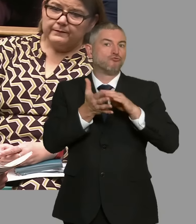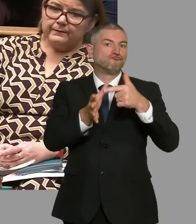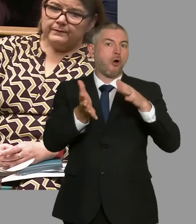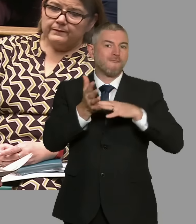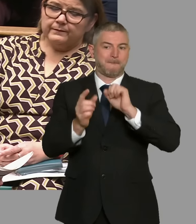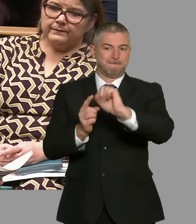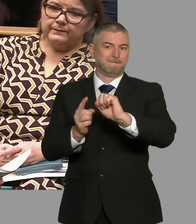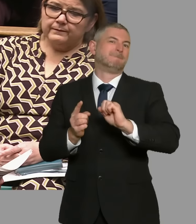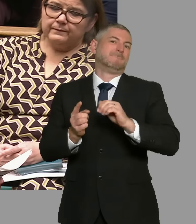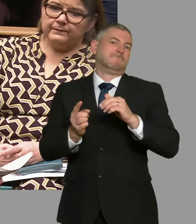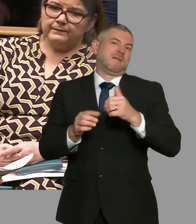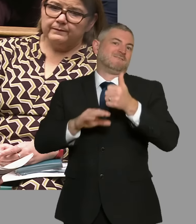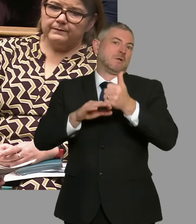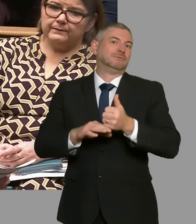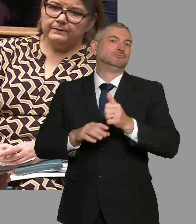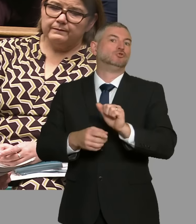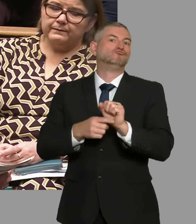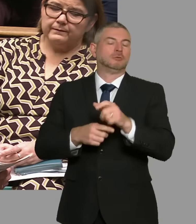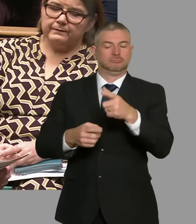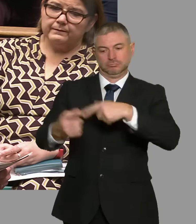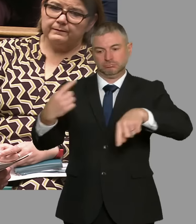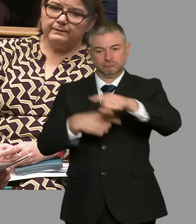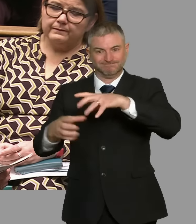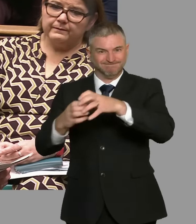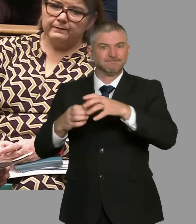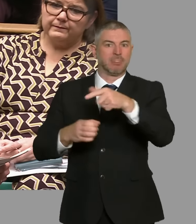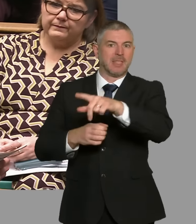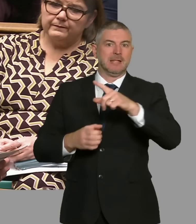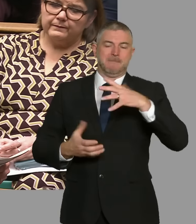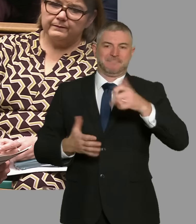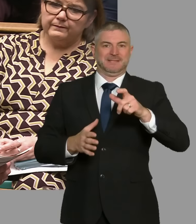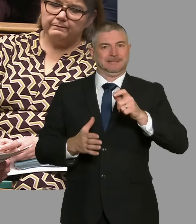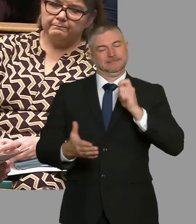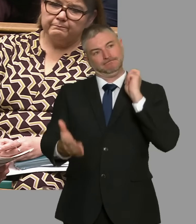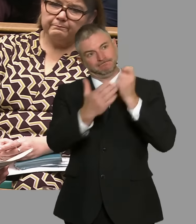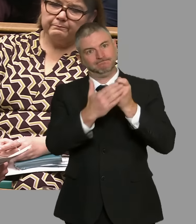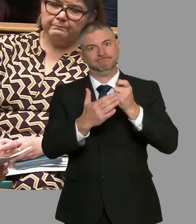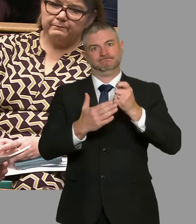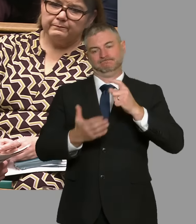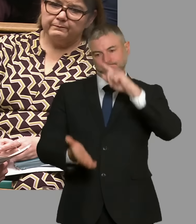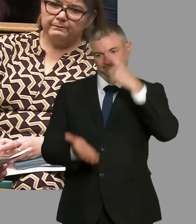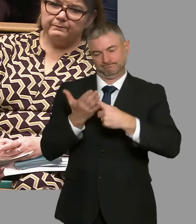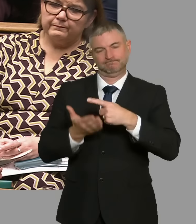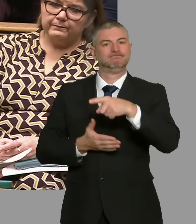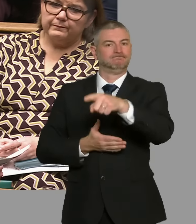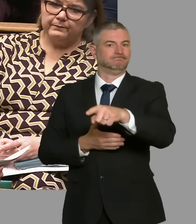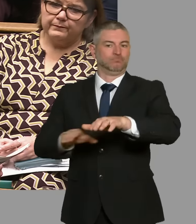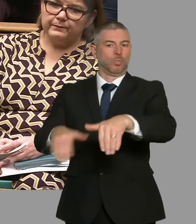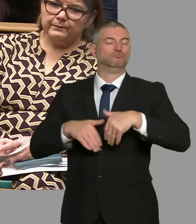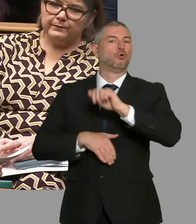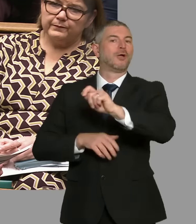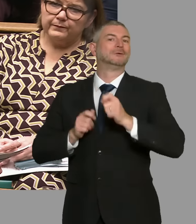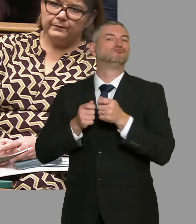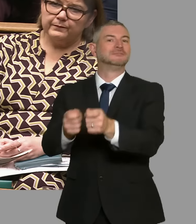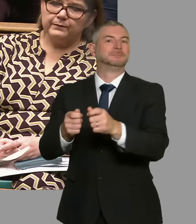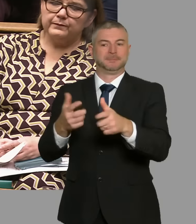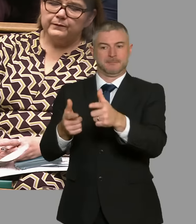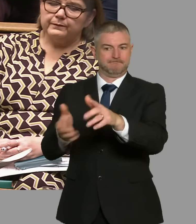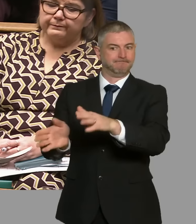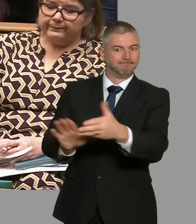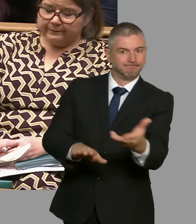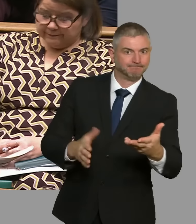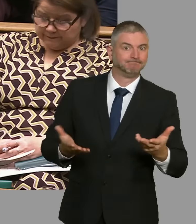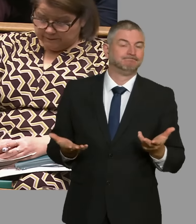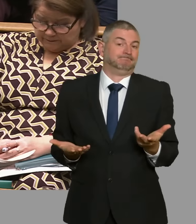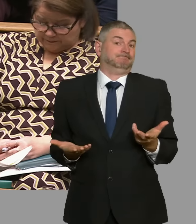her treatment. This decision directly contradicts NICE guidelines and the Minister for Care's own statement in September that eating disorders are not a terminal